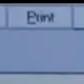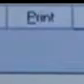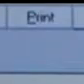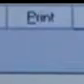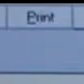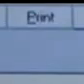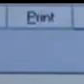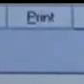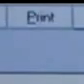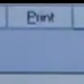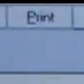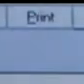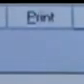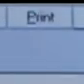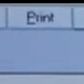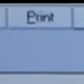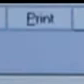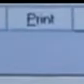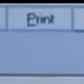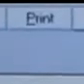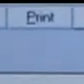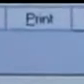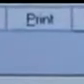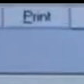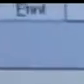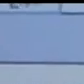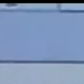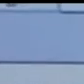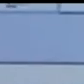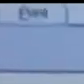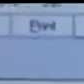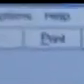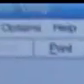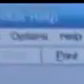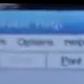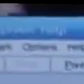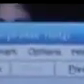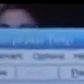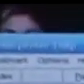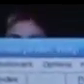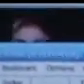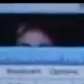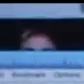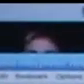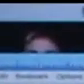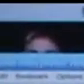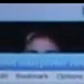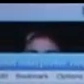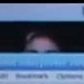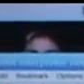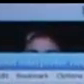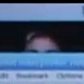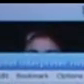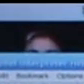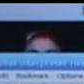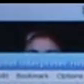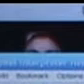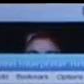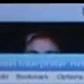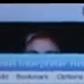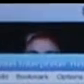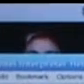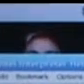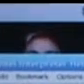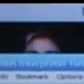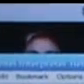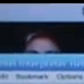We click on it and we can go and find out and read